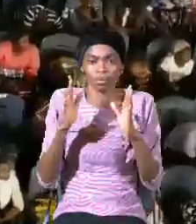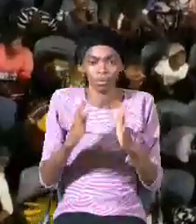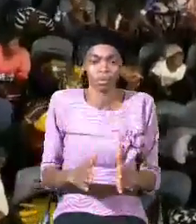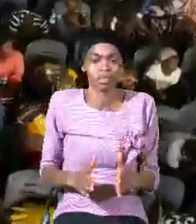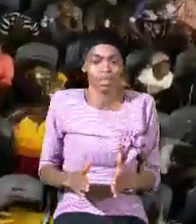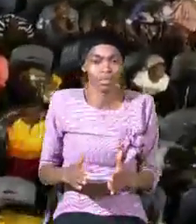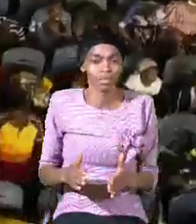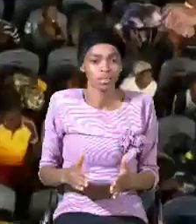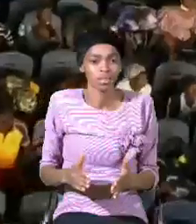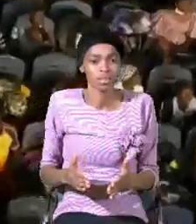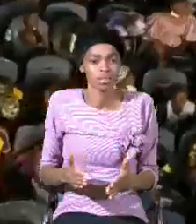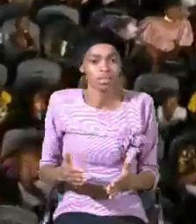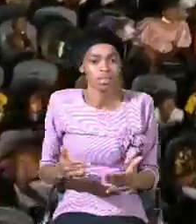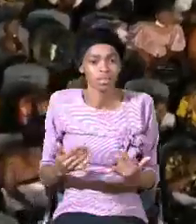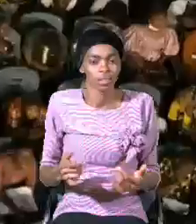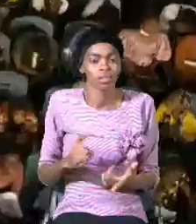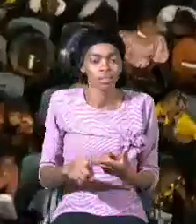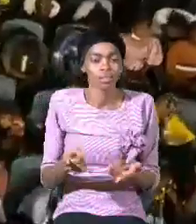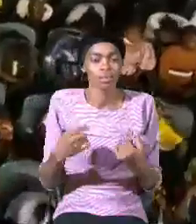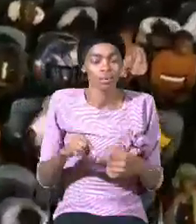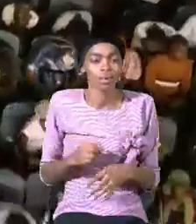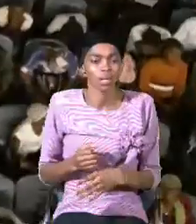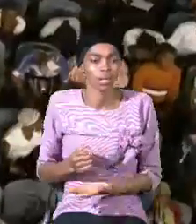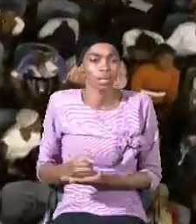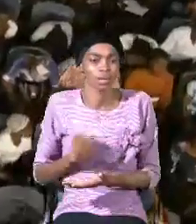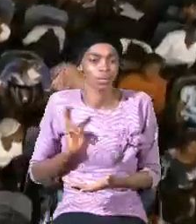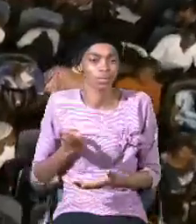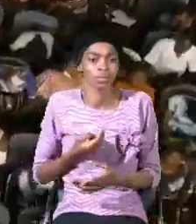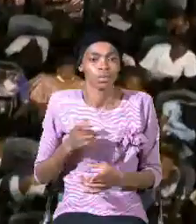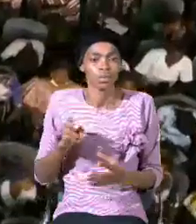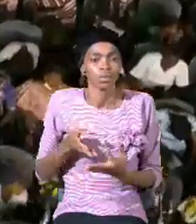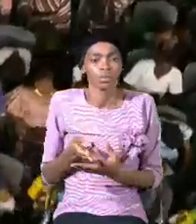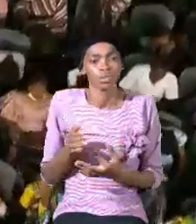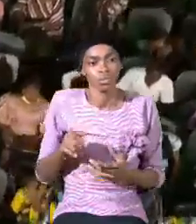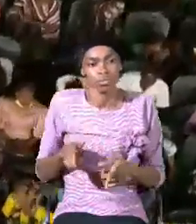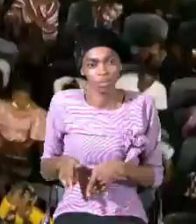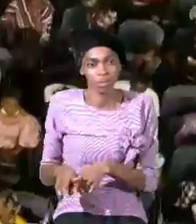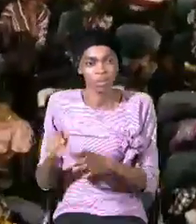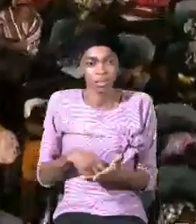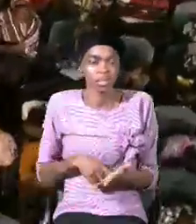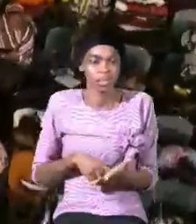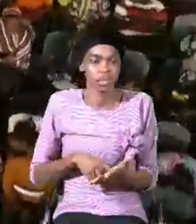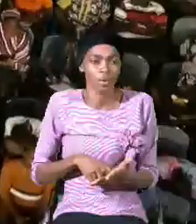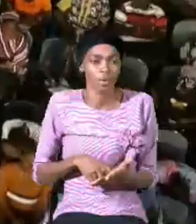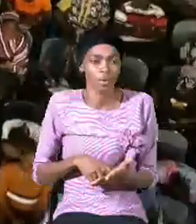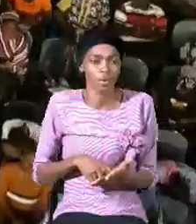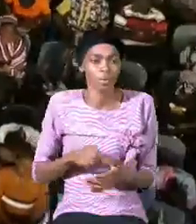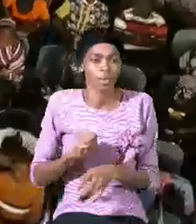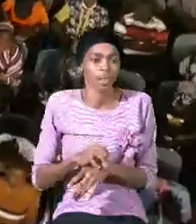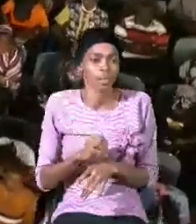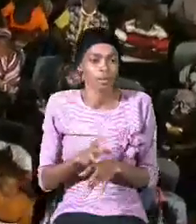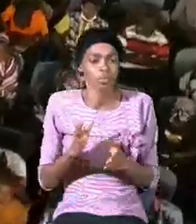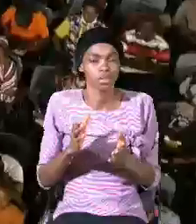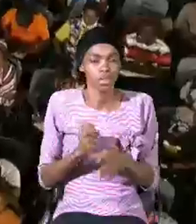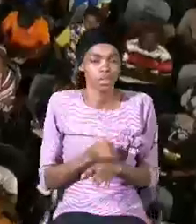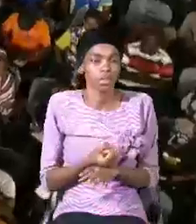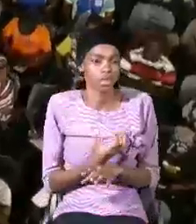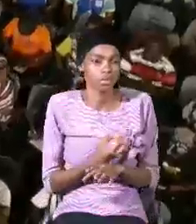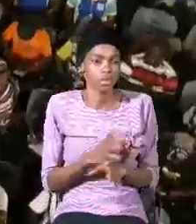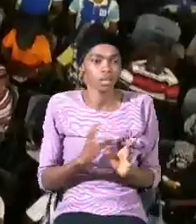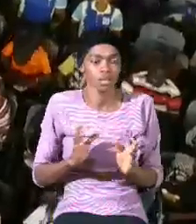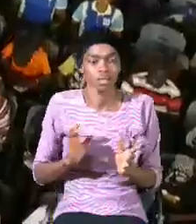us during this counseling period. And then I will come. There's healing, there is upholding, there